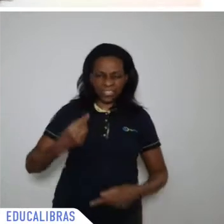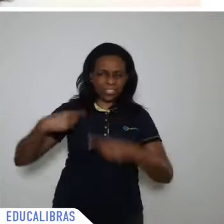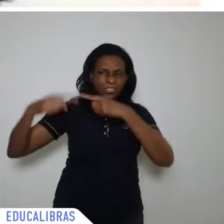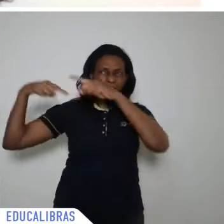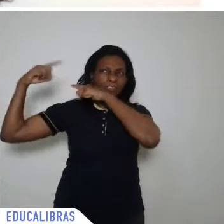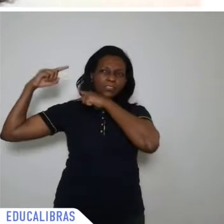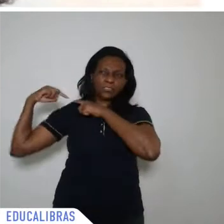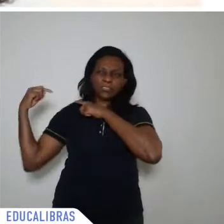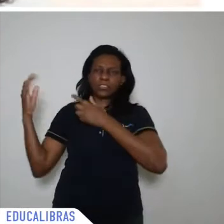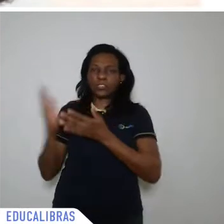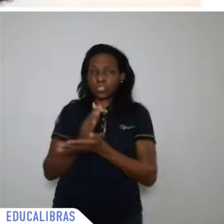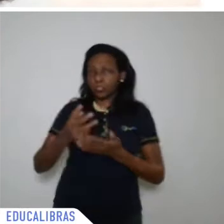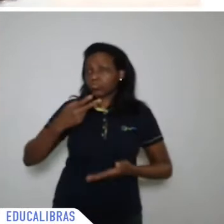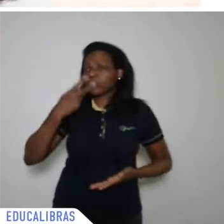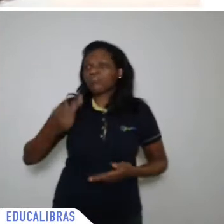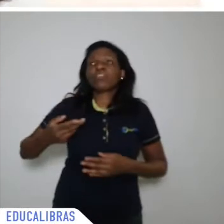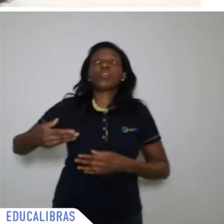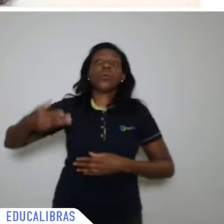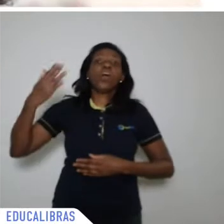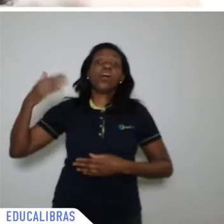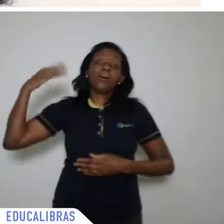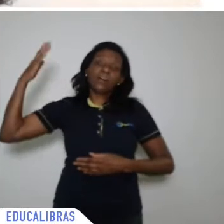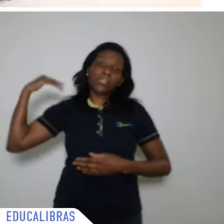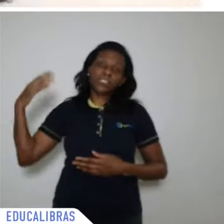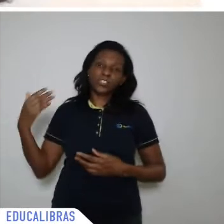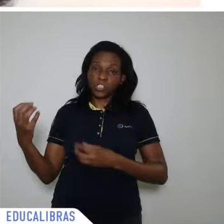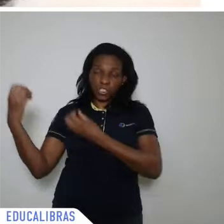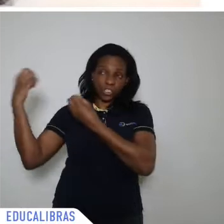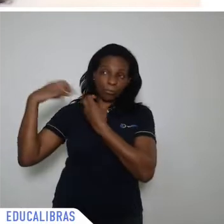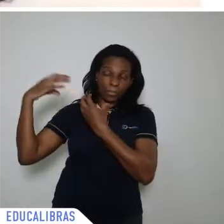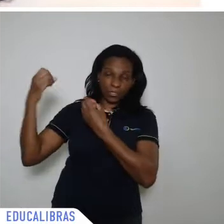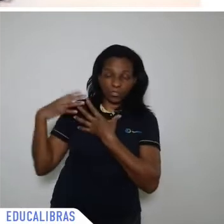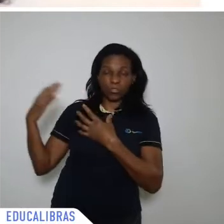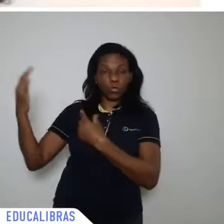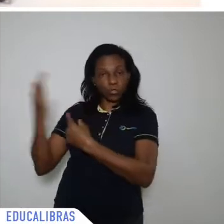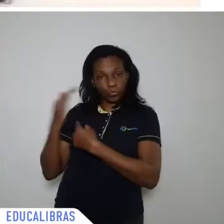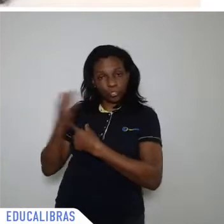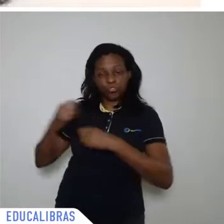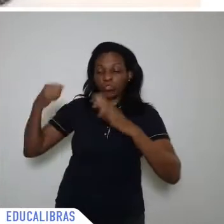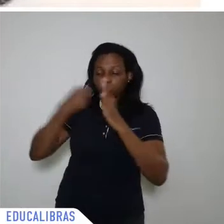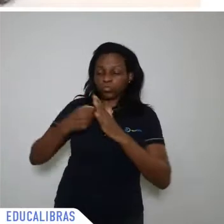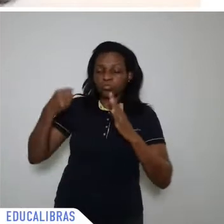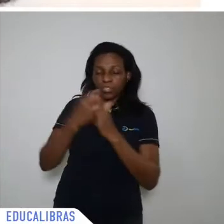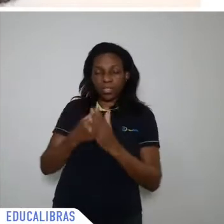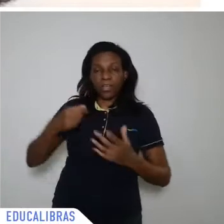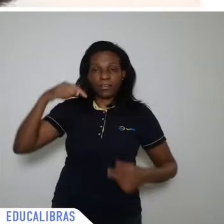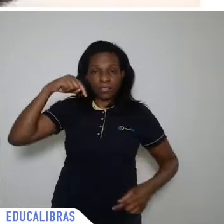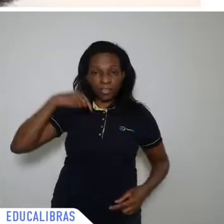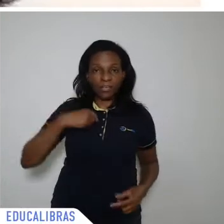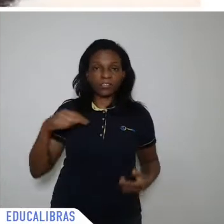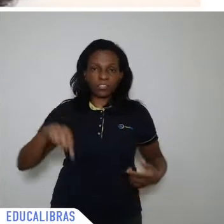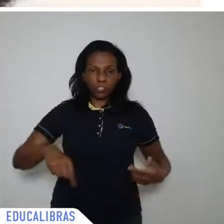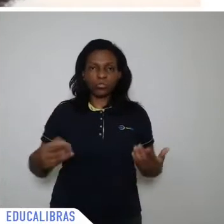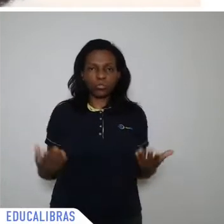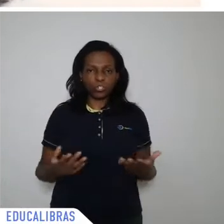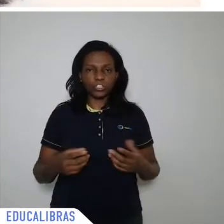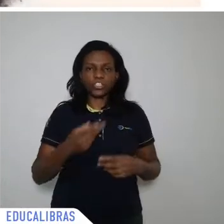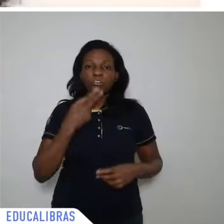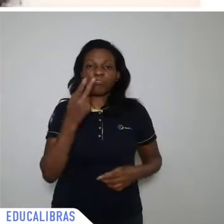The trans heritage is not always taught, but this has at the same time taught people